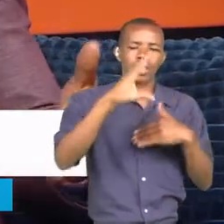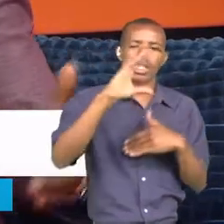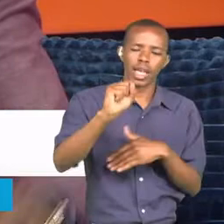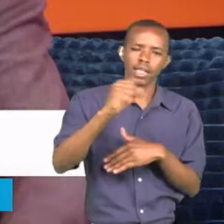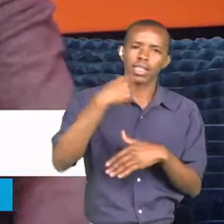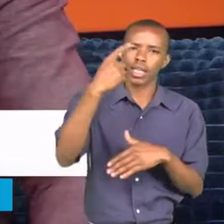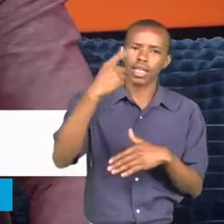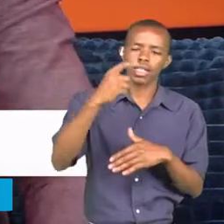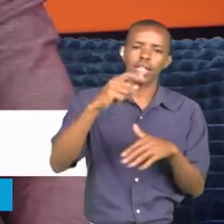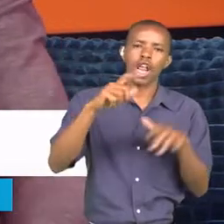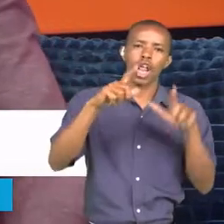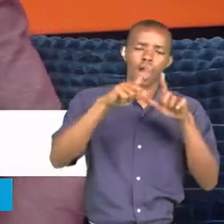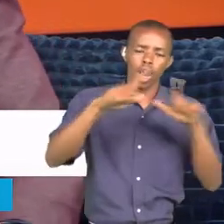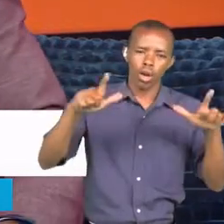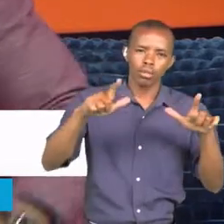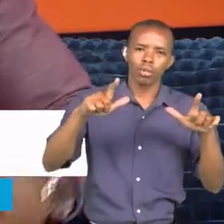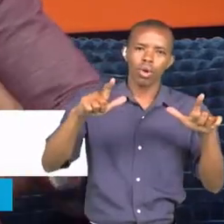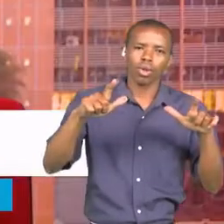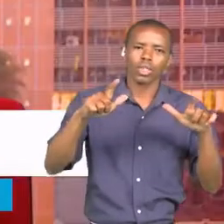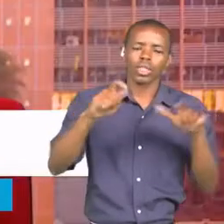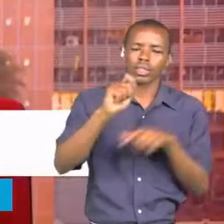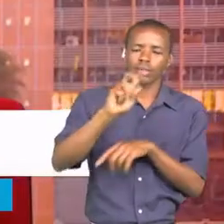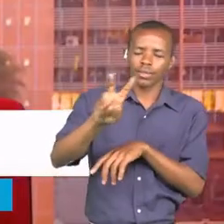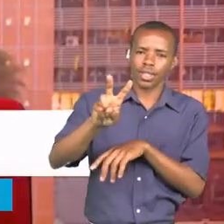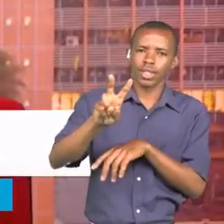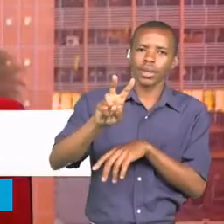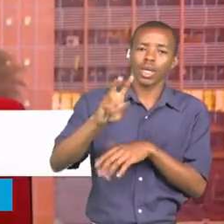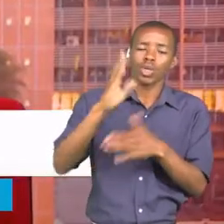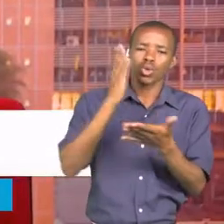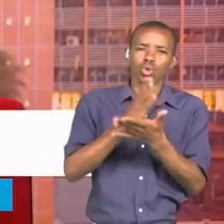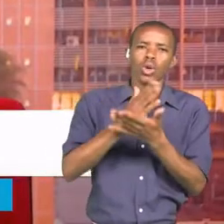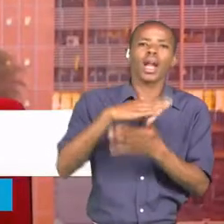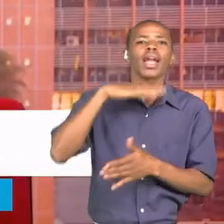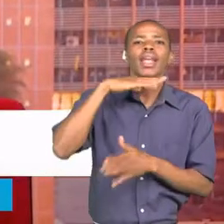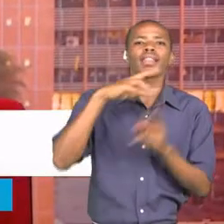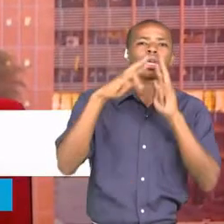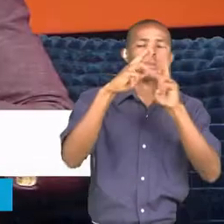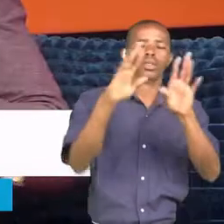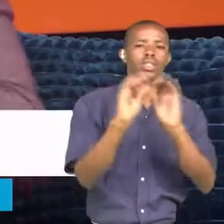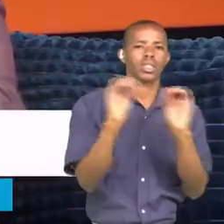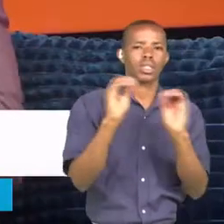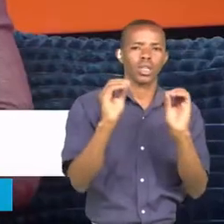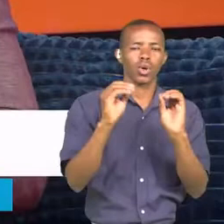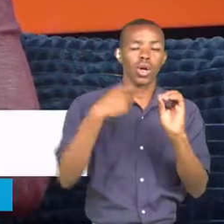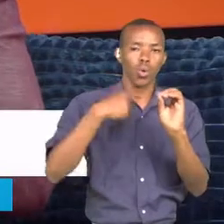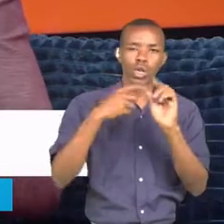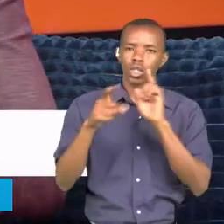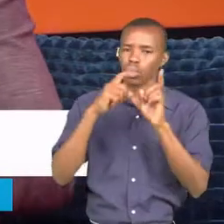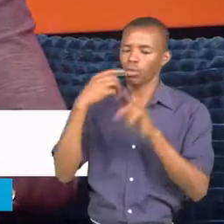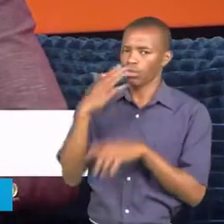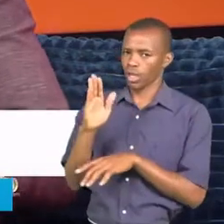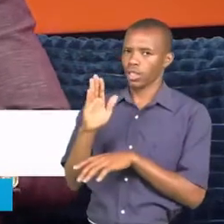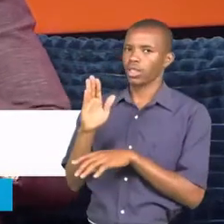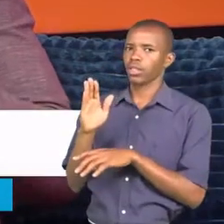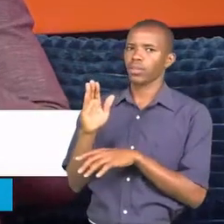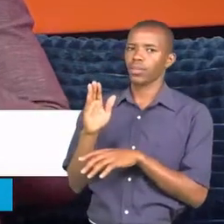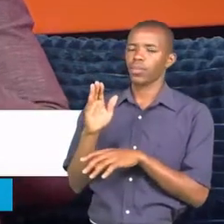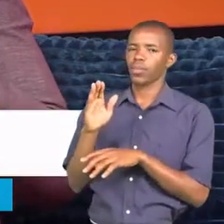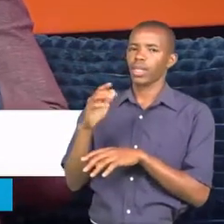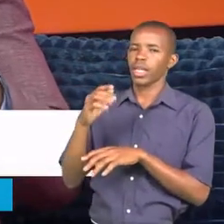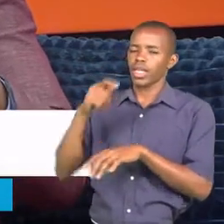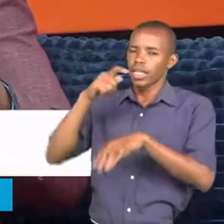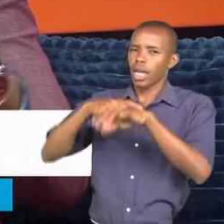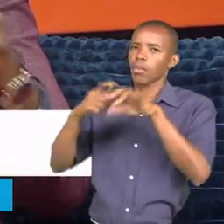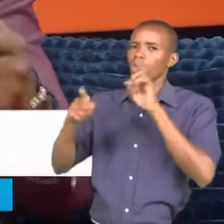in a local television station that indeed there's no deaths have been reported, yes, we talked about it, but when you talk